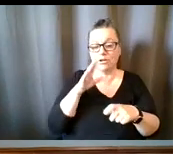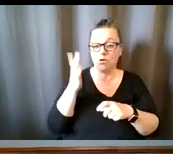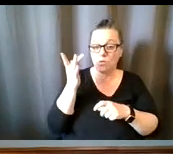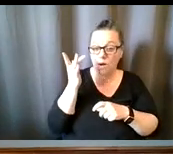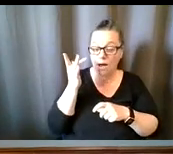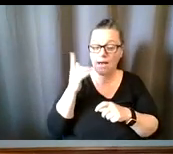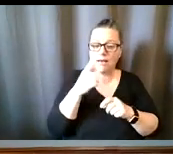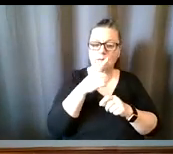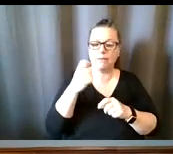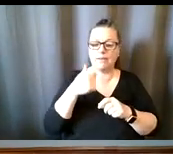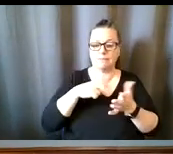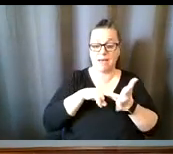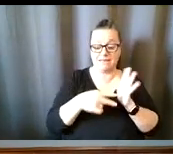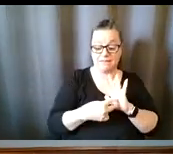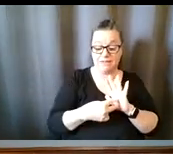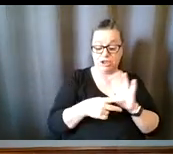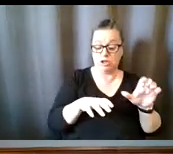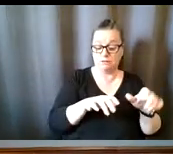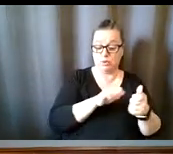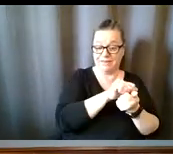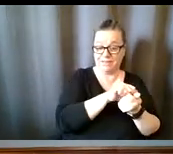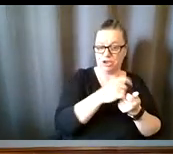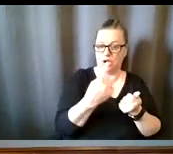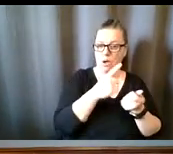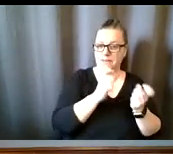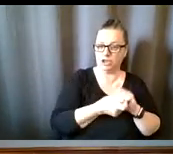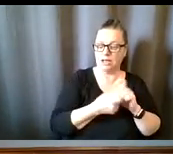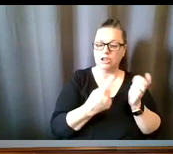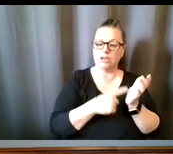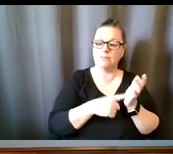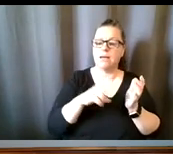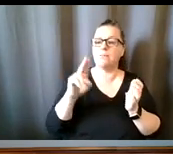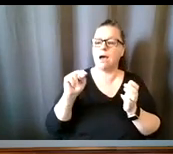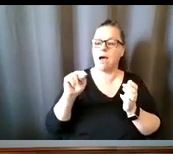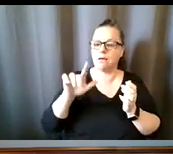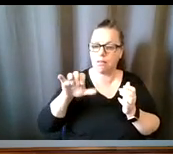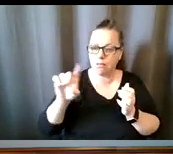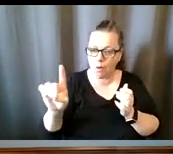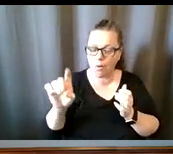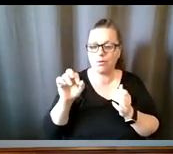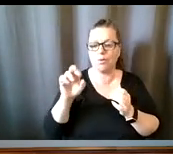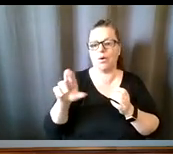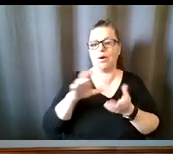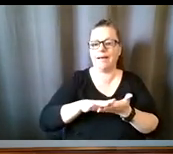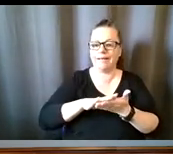is because my definition of doing the dishes always changed. Sometimes it was just unload or load. Sometimes it was, clean the counters. Sometimes it was,